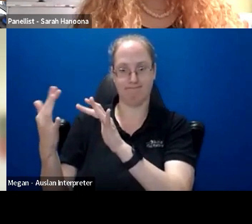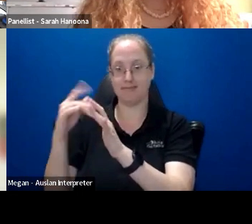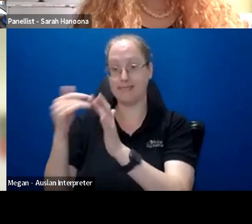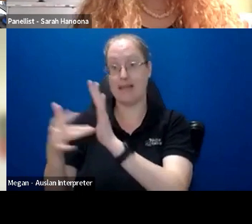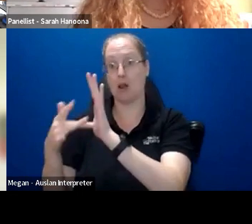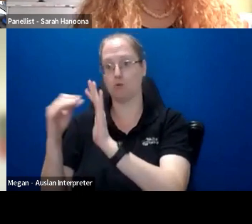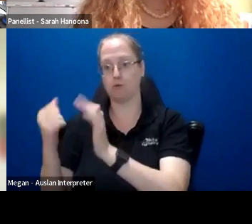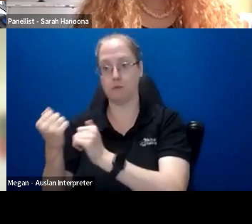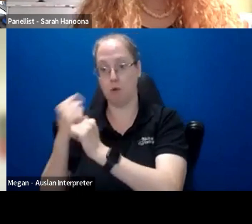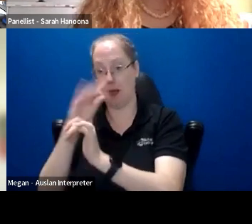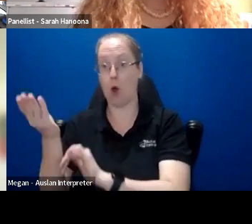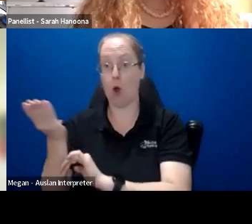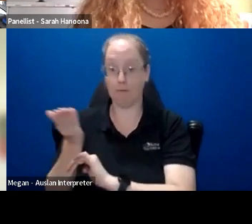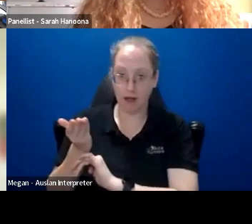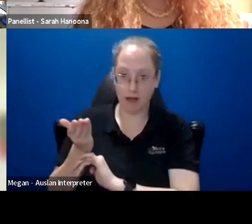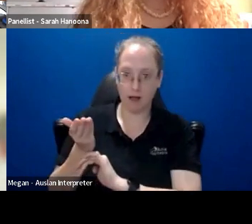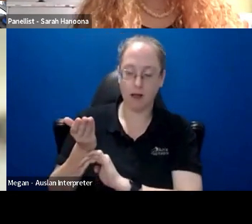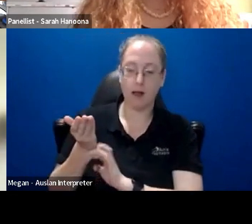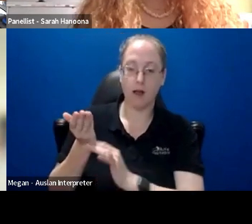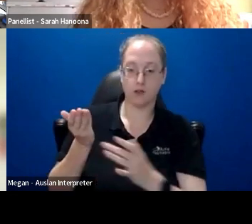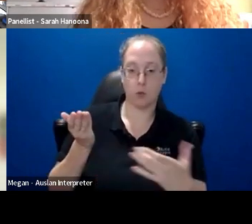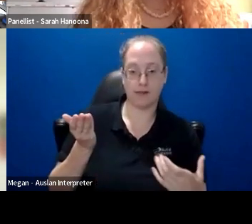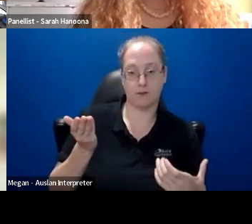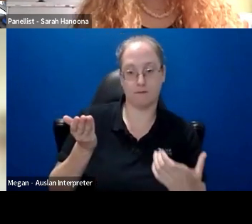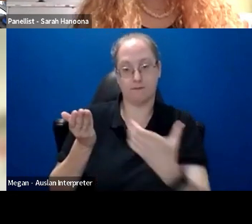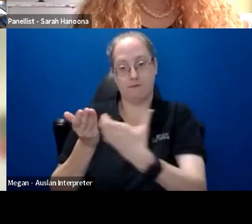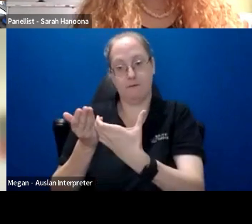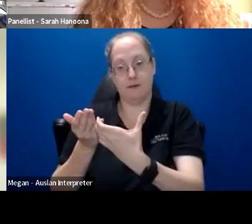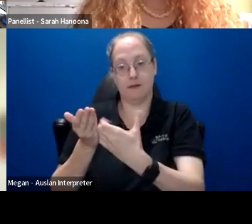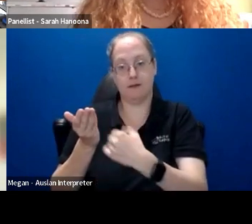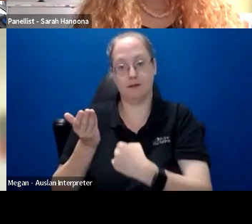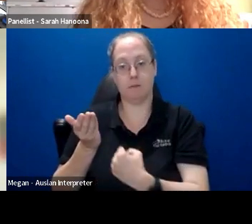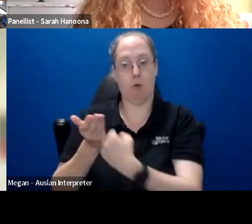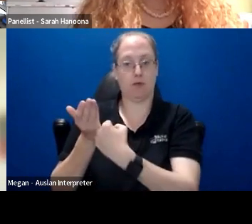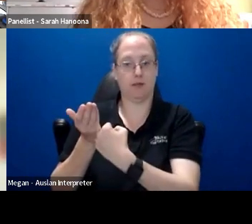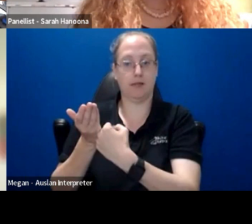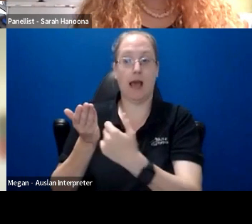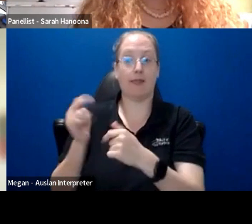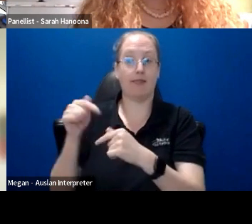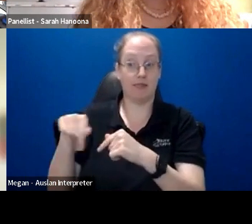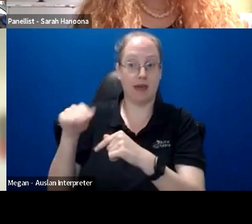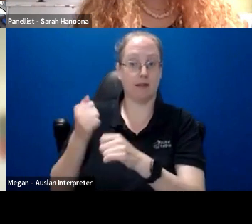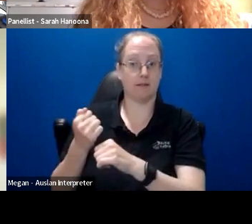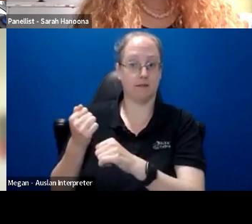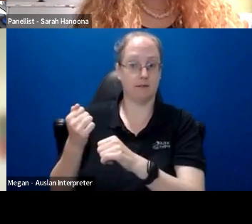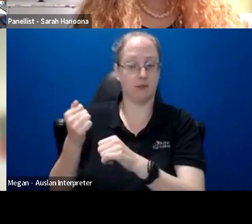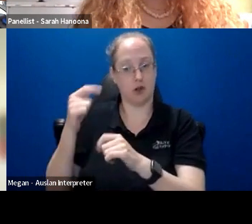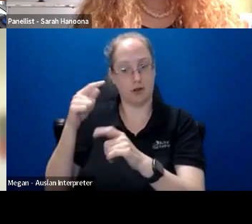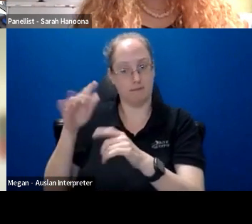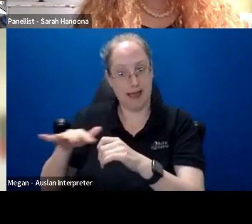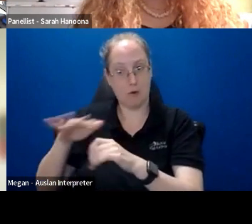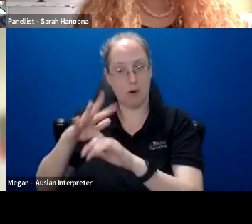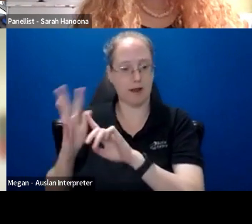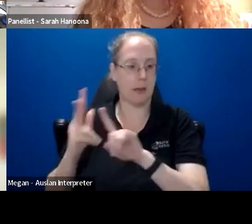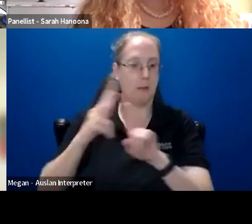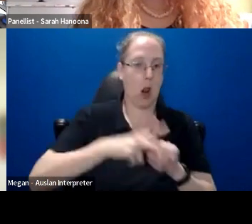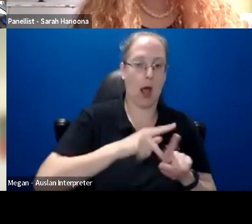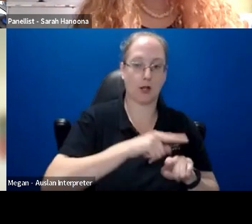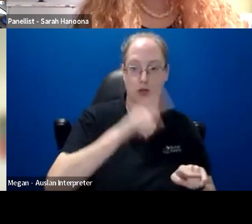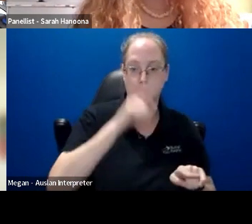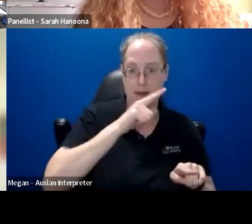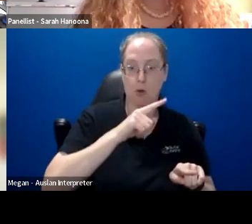support, and then have it applied to this group of people in a way that doesn't miss the